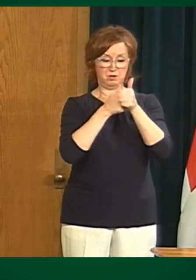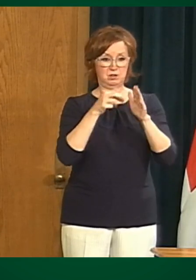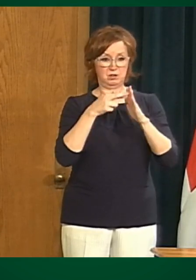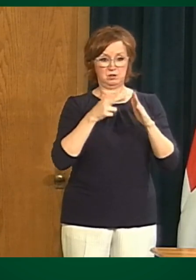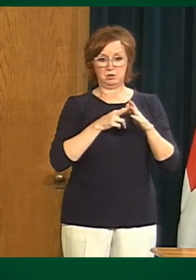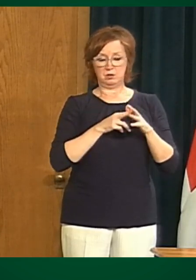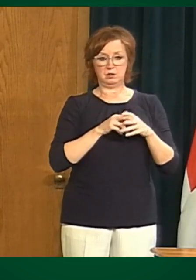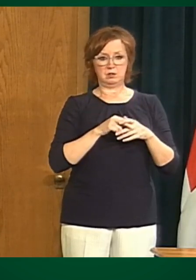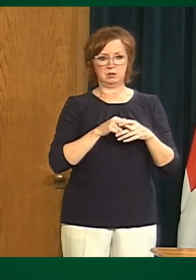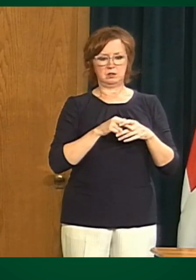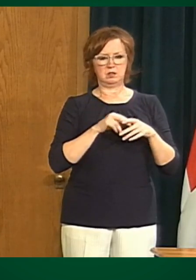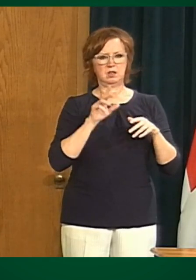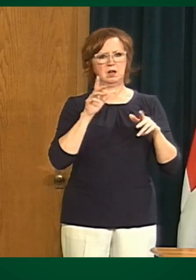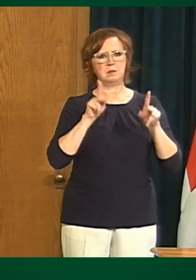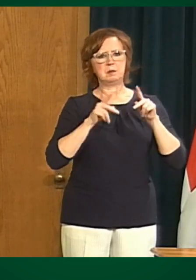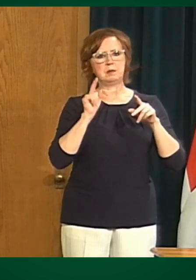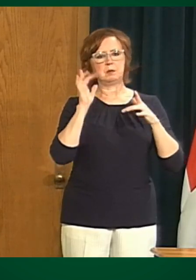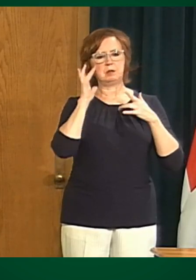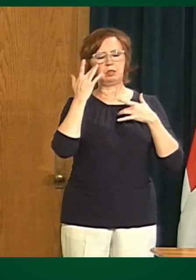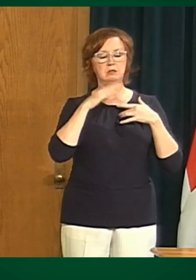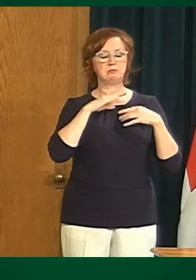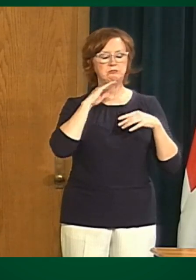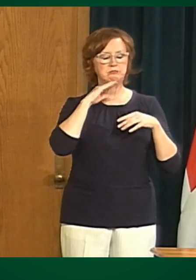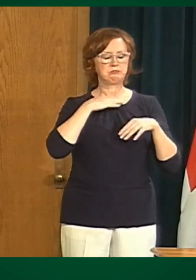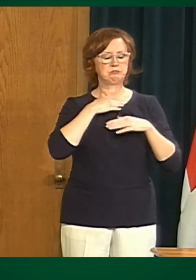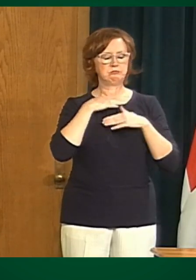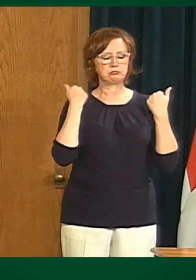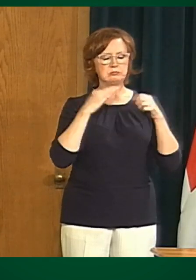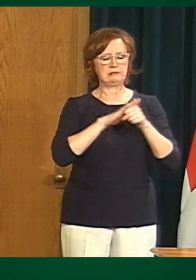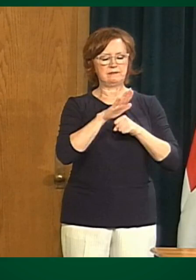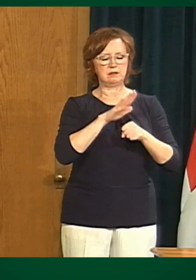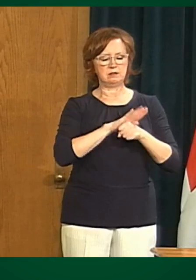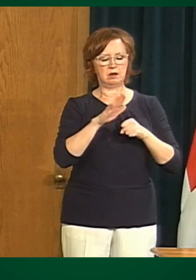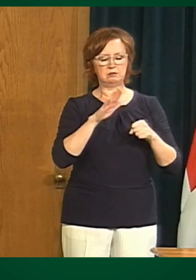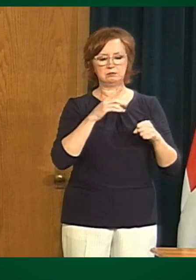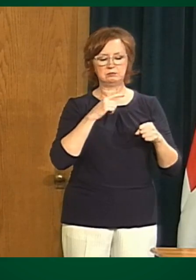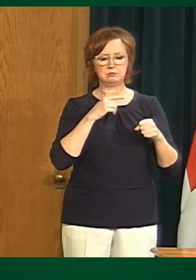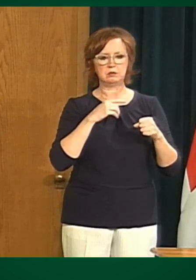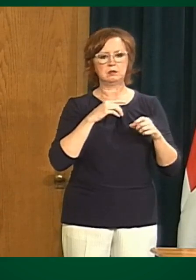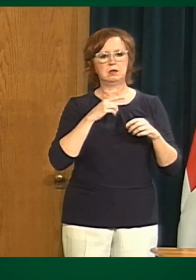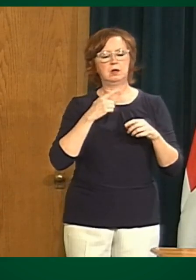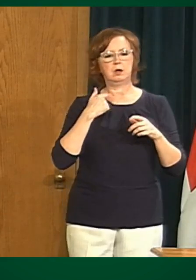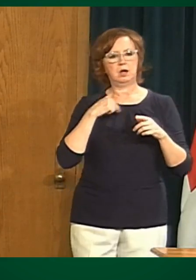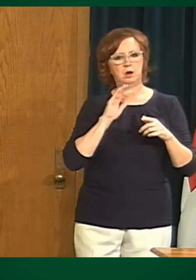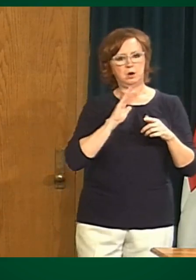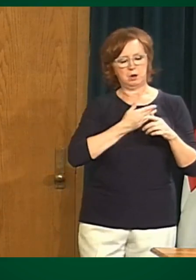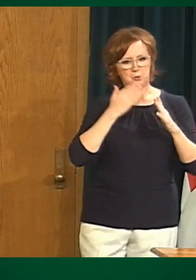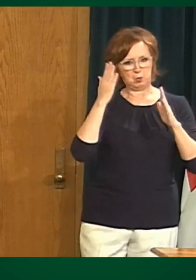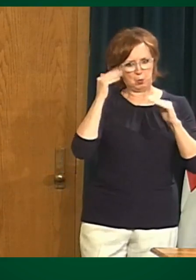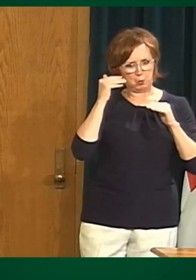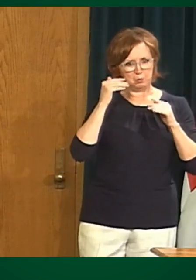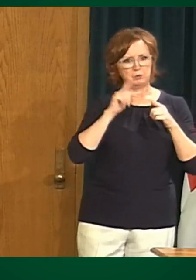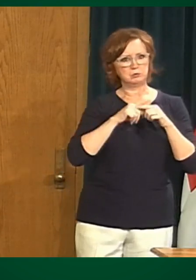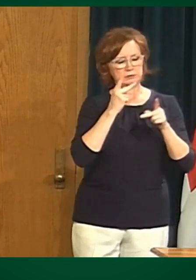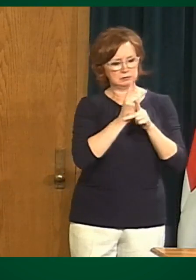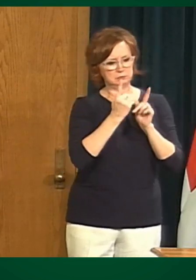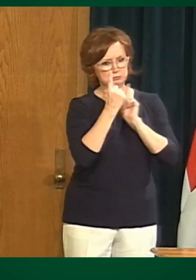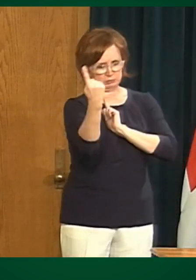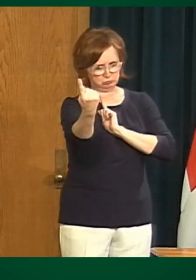people who are sick of it? Well, it would be our hopes that people do continue to keep a safe distance, do continue